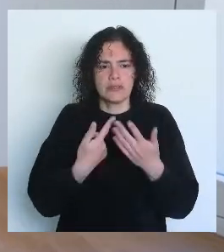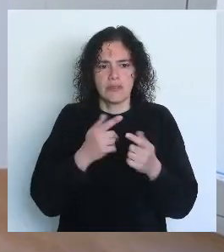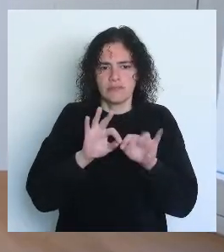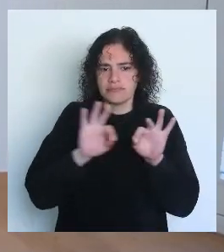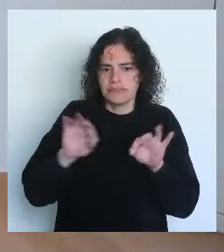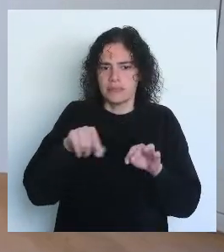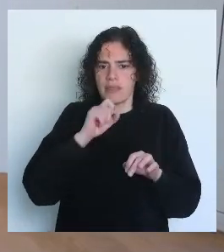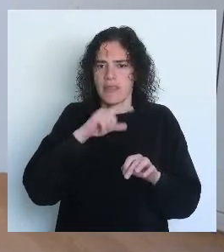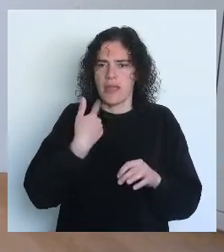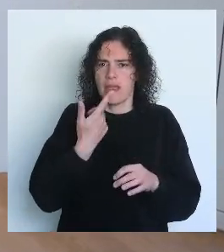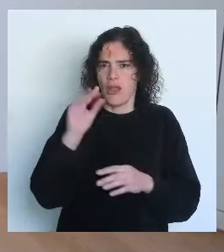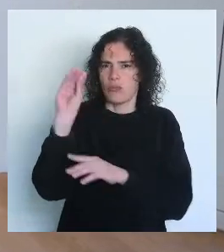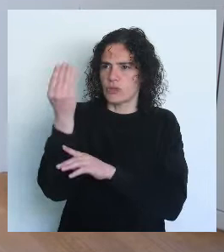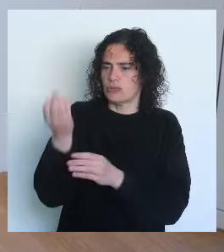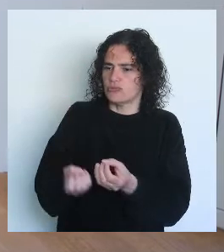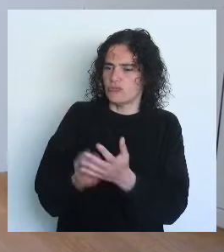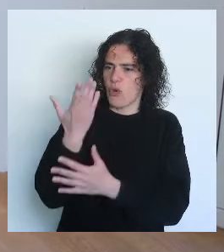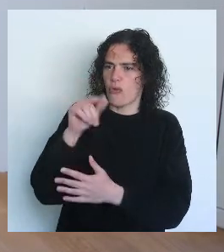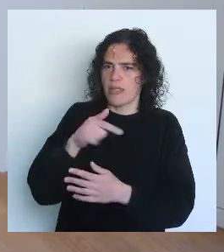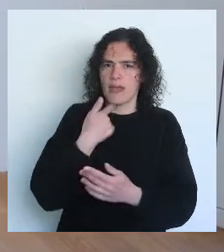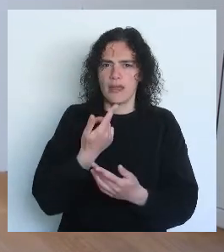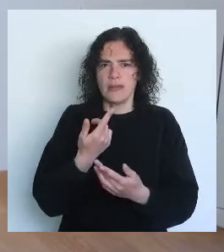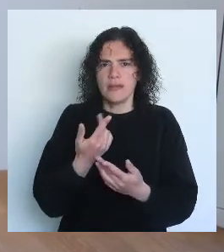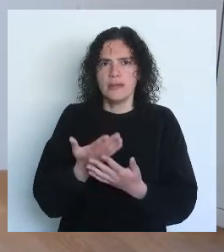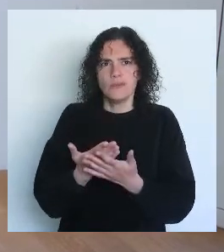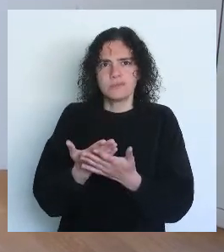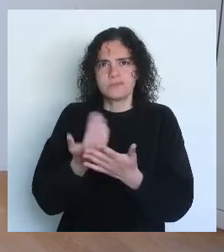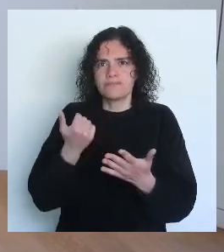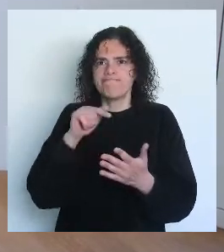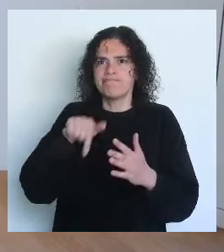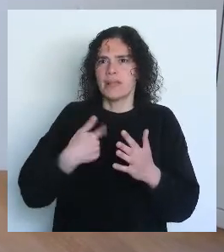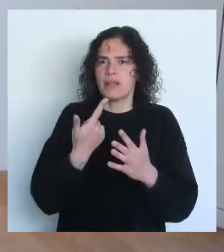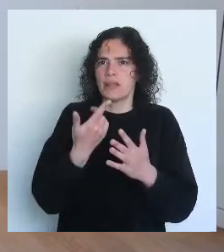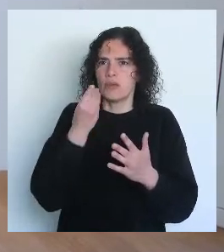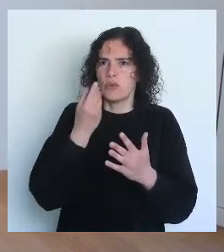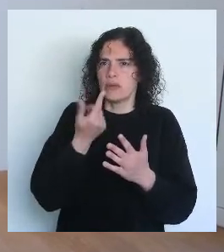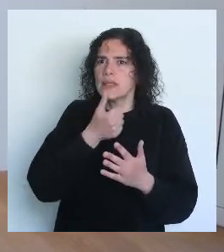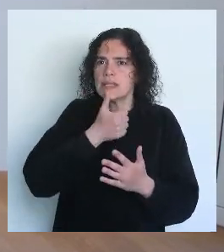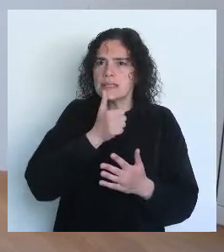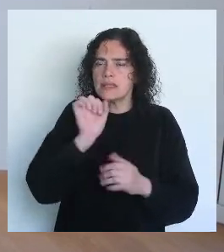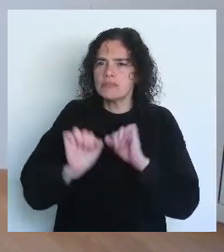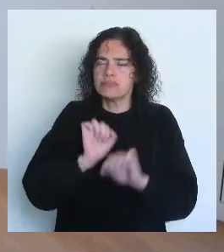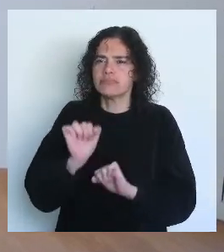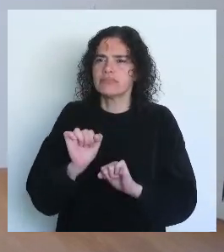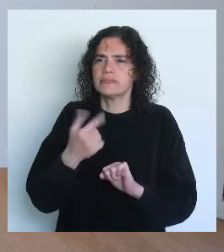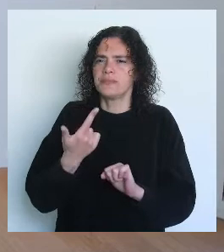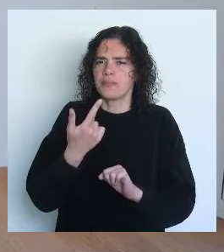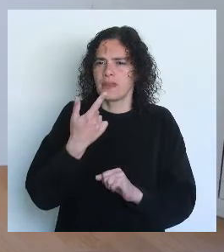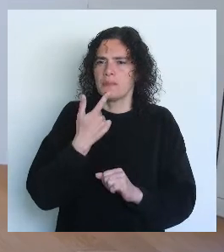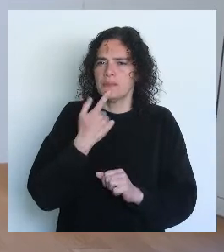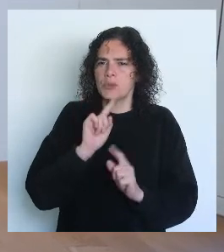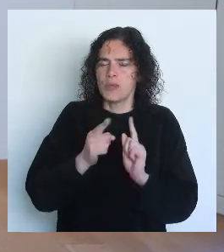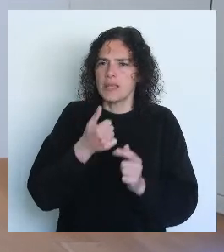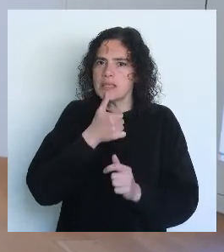making a trace, of making an object that remove from the aesthetic decision actually